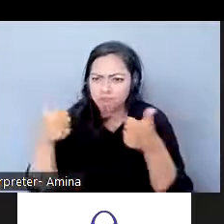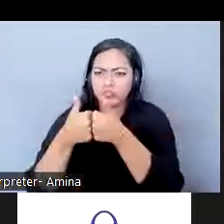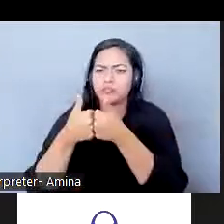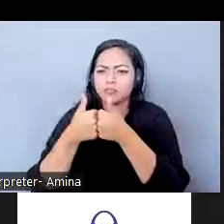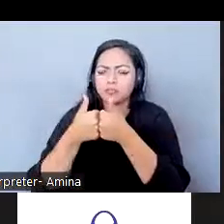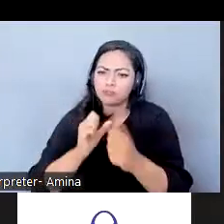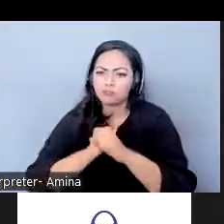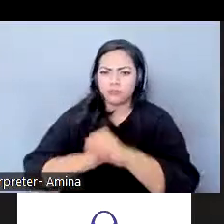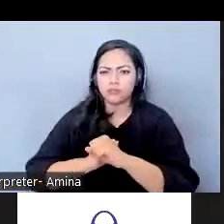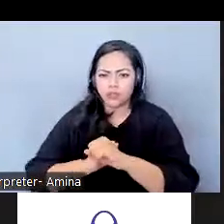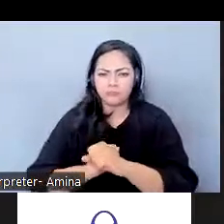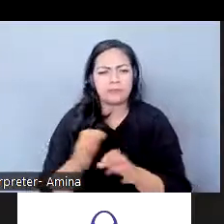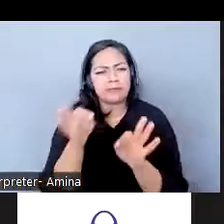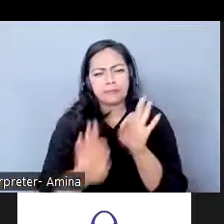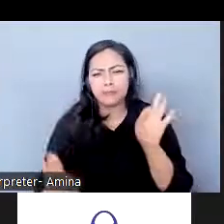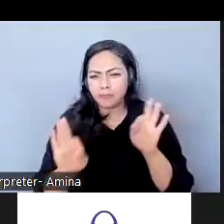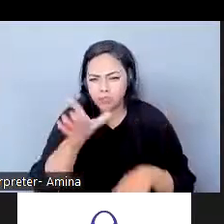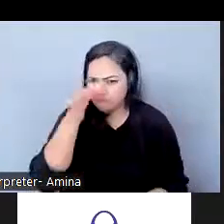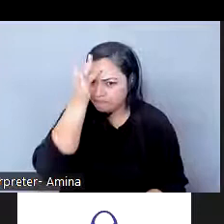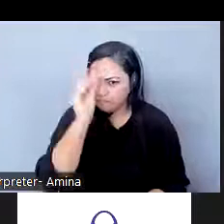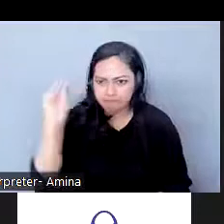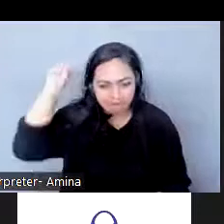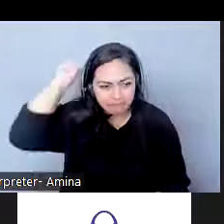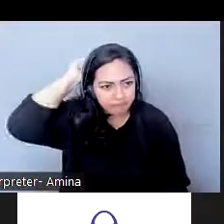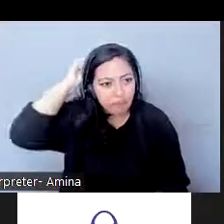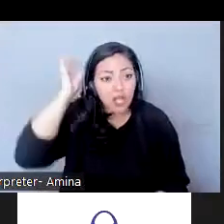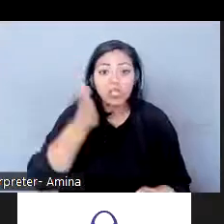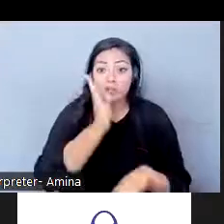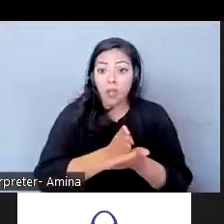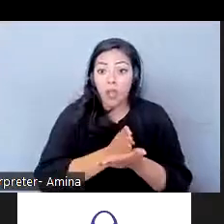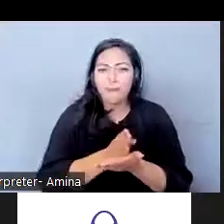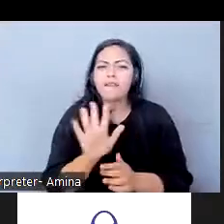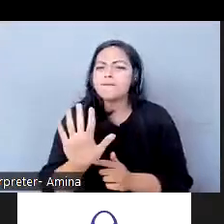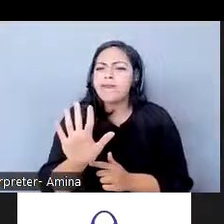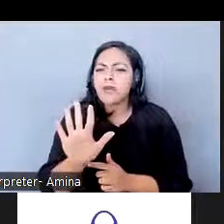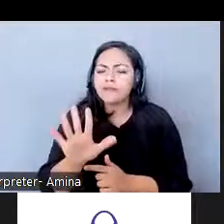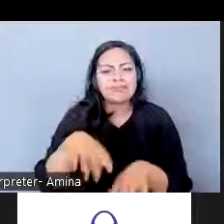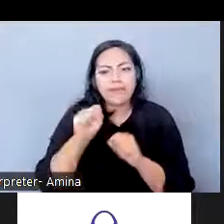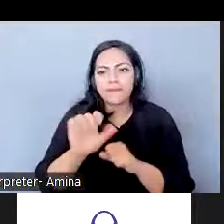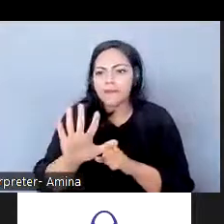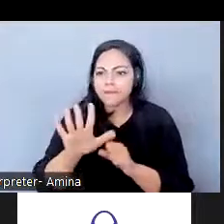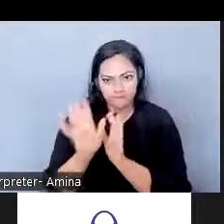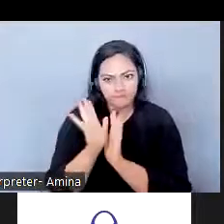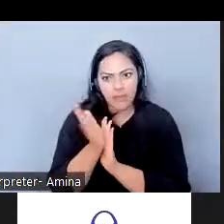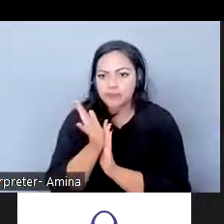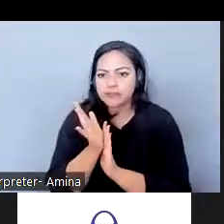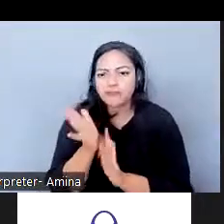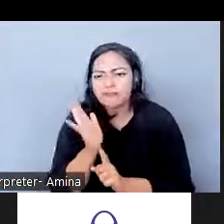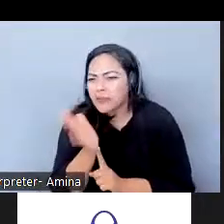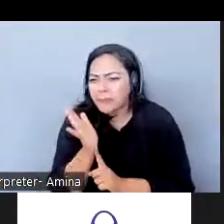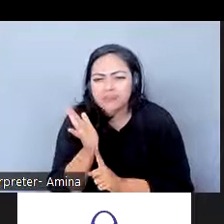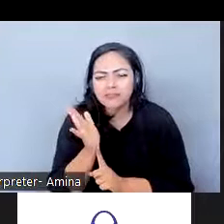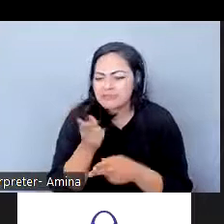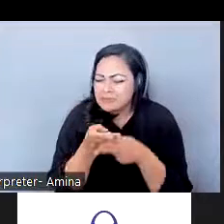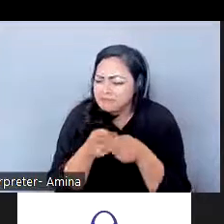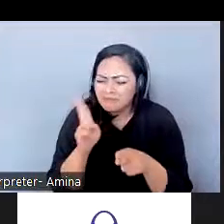stop, take a minute to think, take 5 minutes, a simple 5 minutes, and then think to yourself,